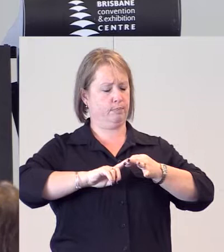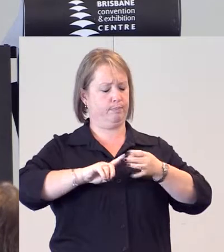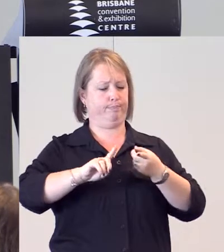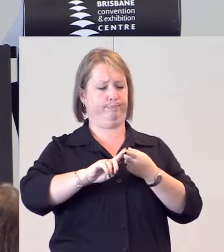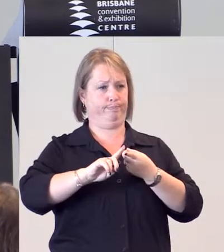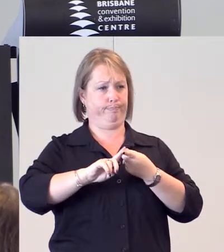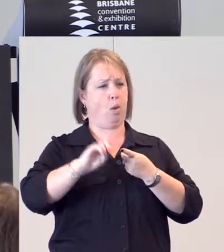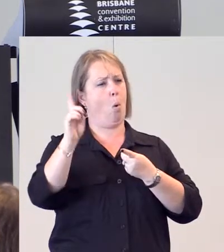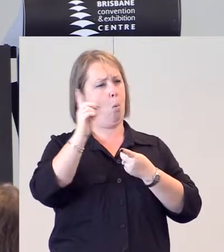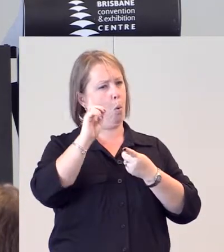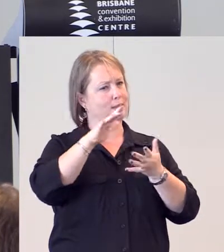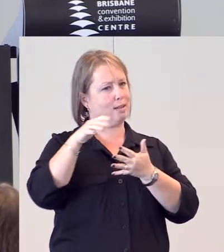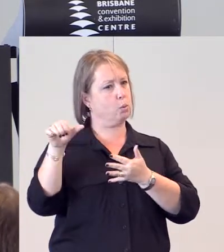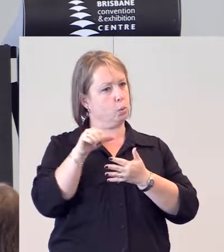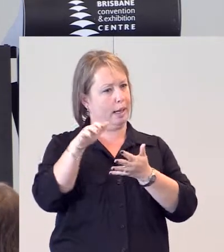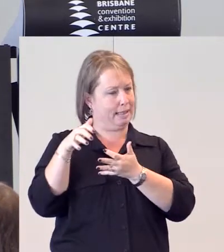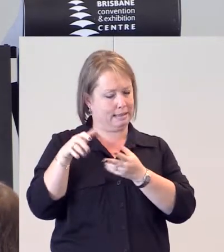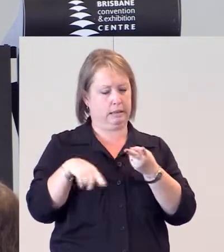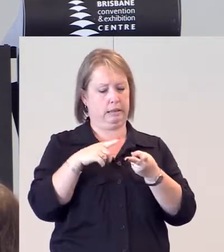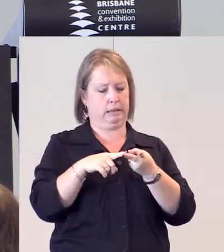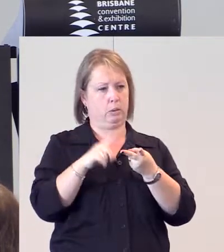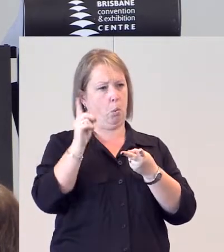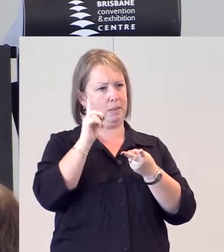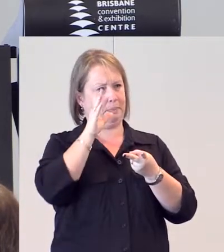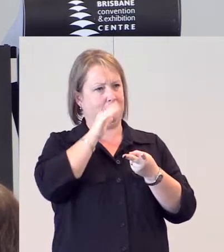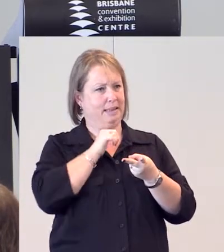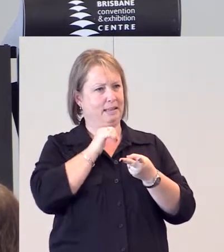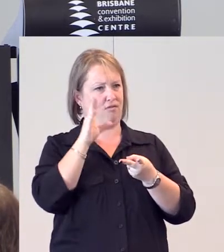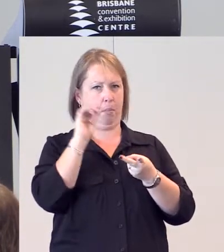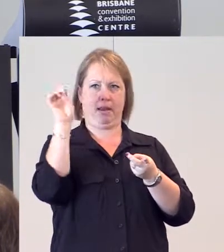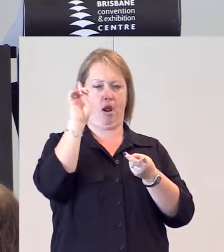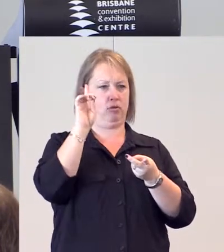data should we be collecting? What's missing from the current data?